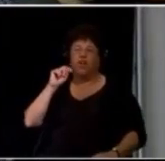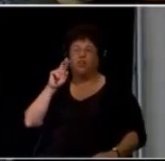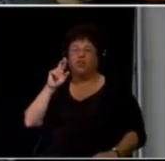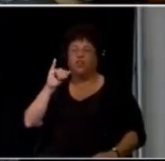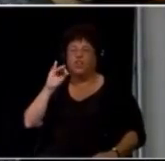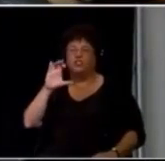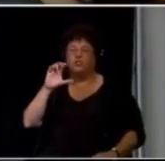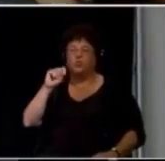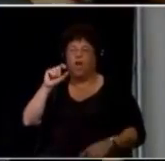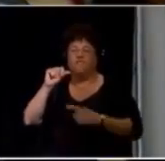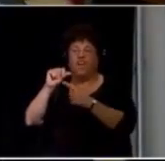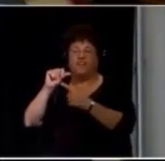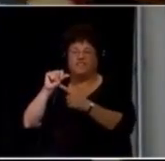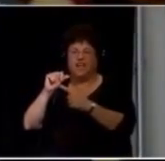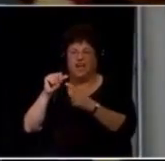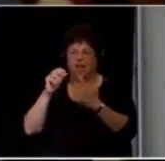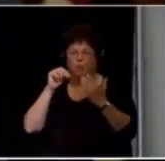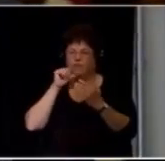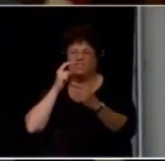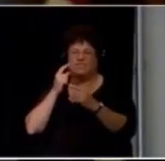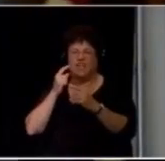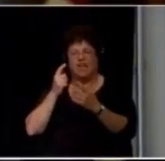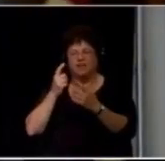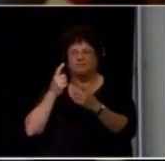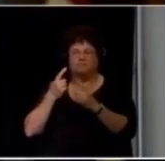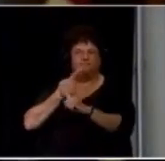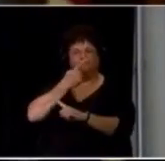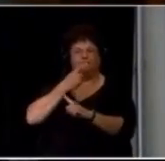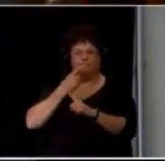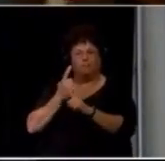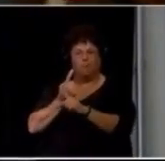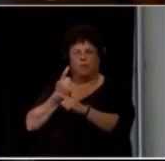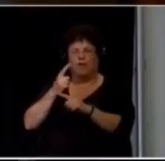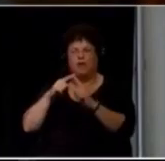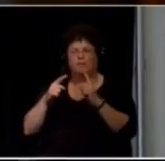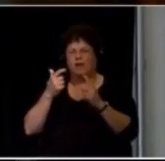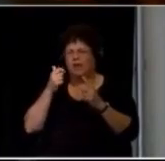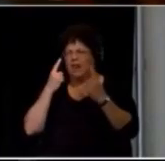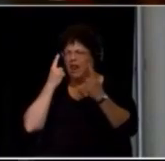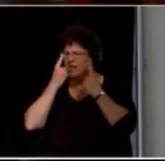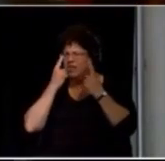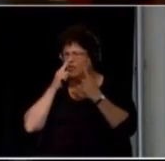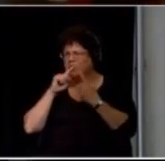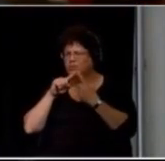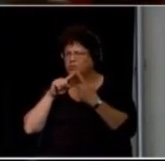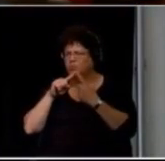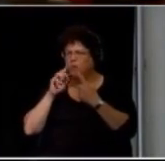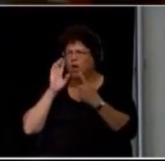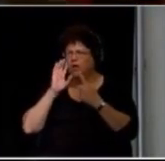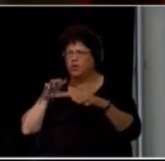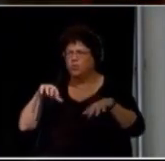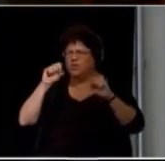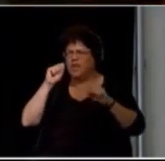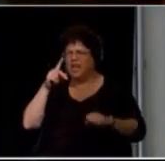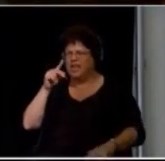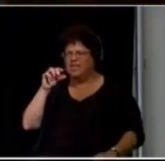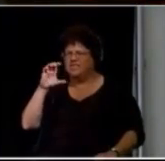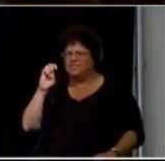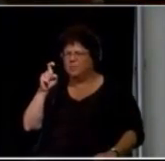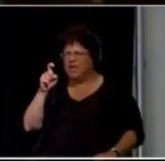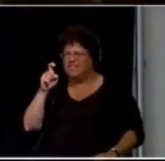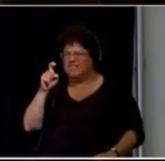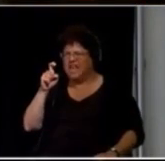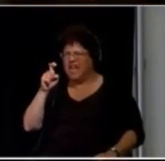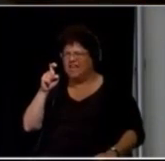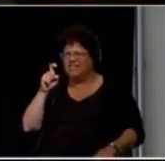it's not inappropriate, but I'm curious if you have any thoughts about when you would take SpaceX public, particularly after you retrieve your